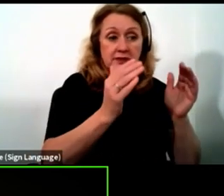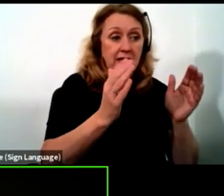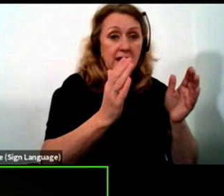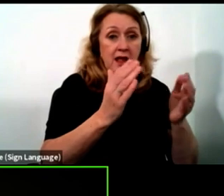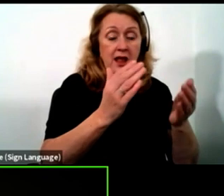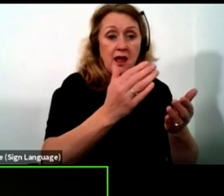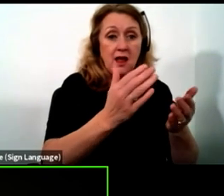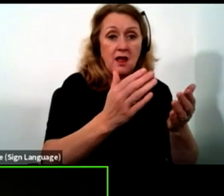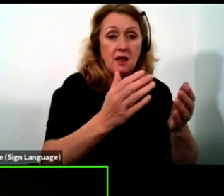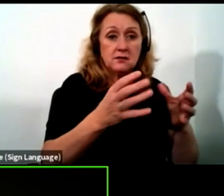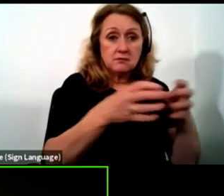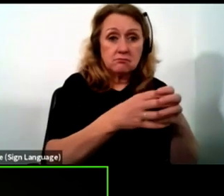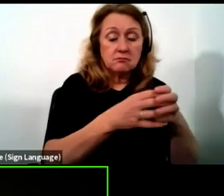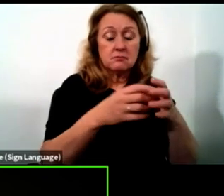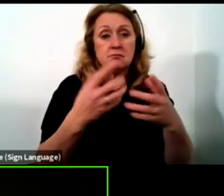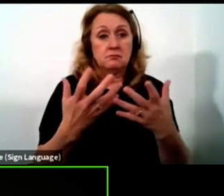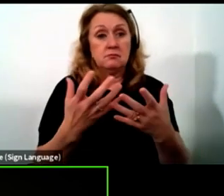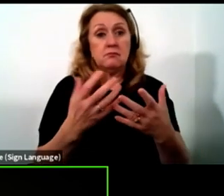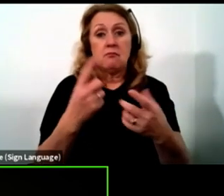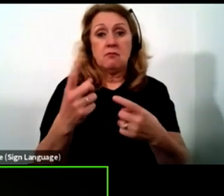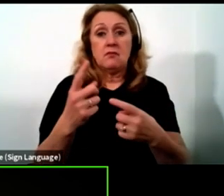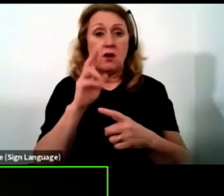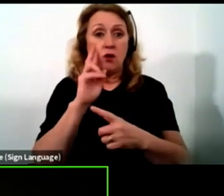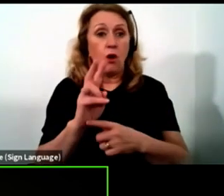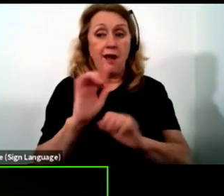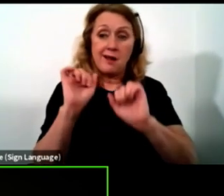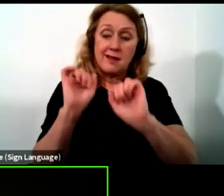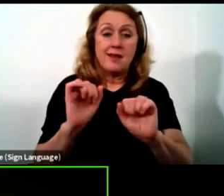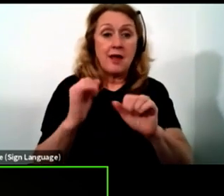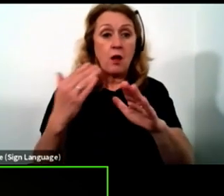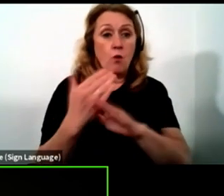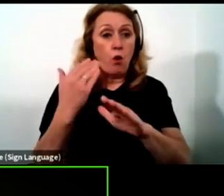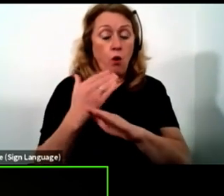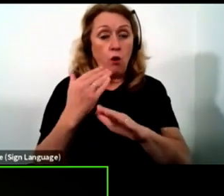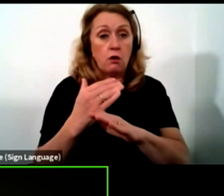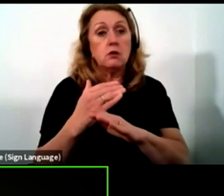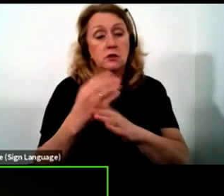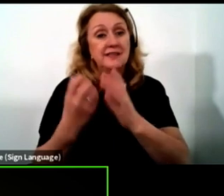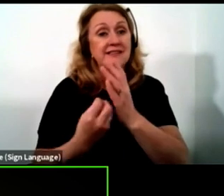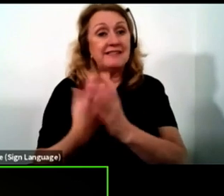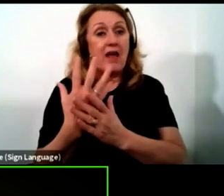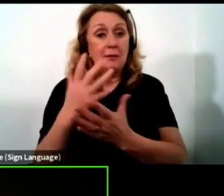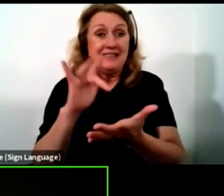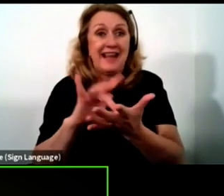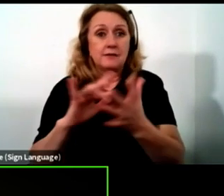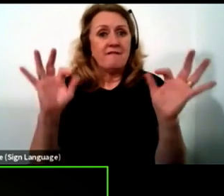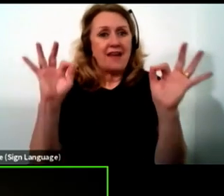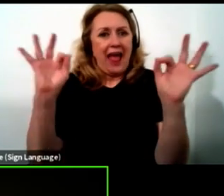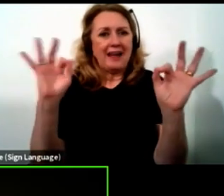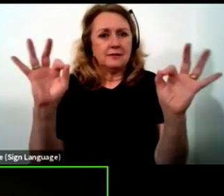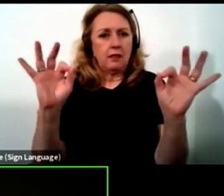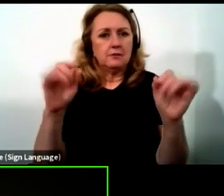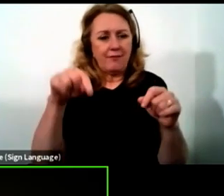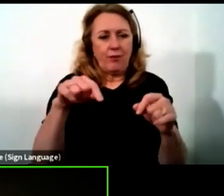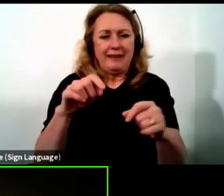can promote excellence by virtue of the work which is already going on there, and by developing these centers of excellence on key area, be it